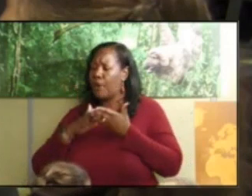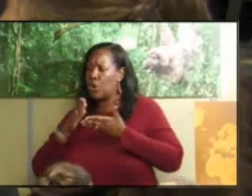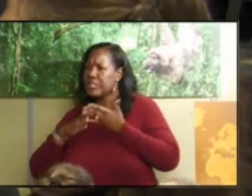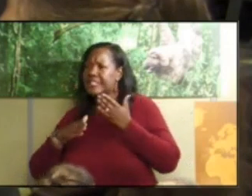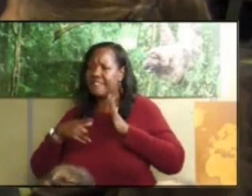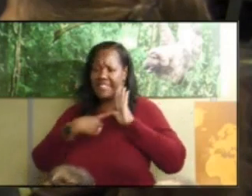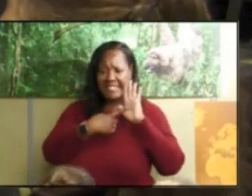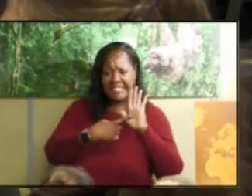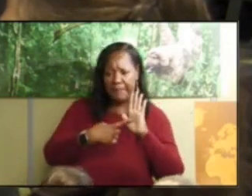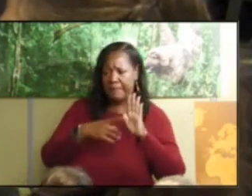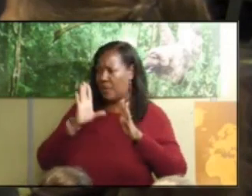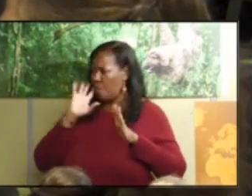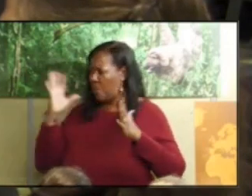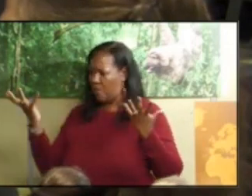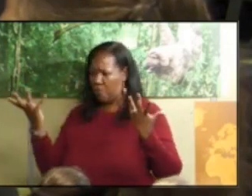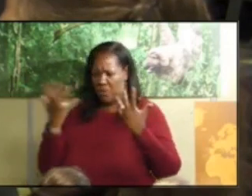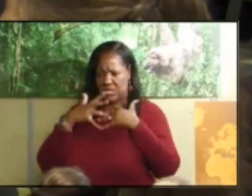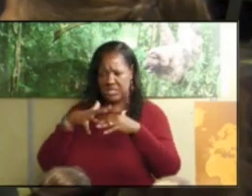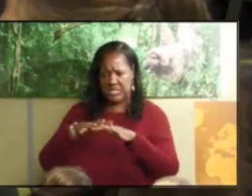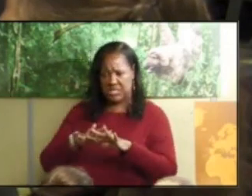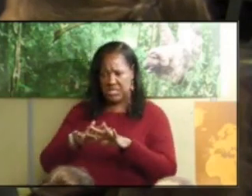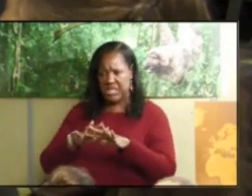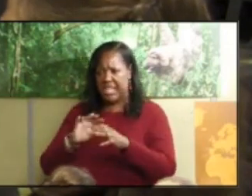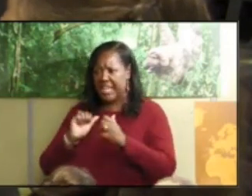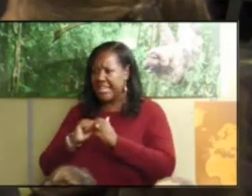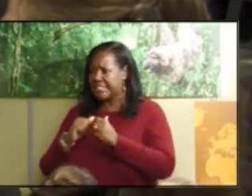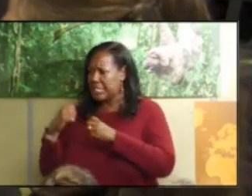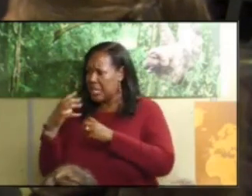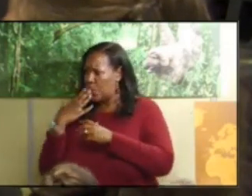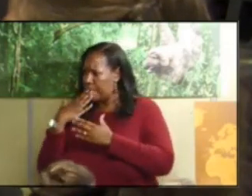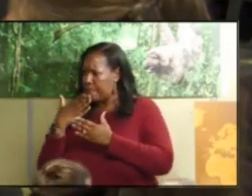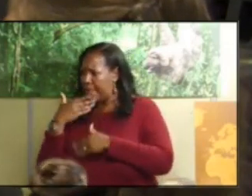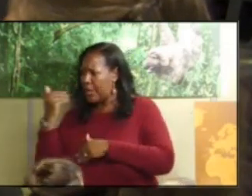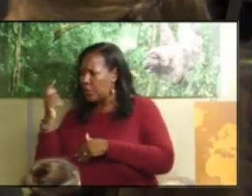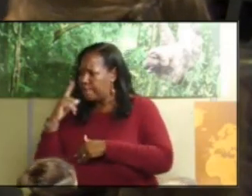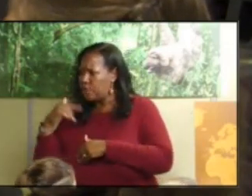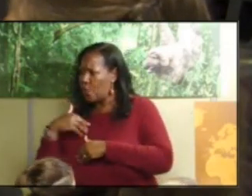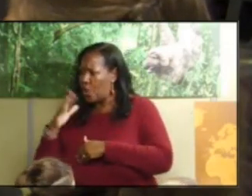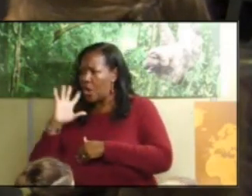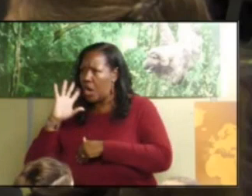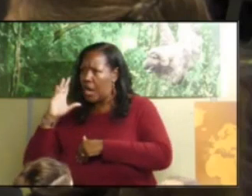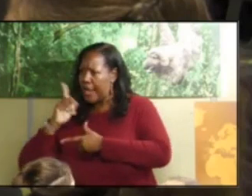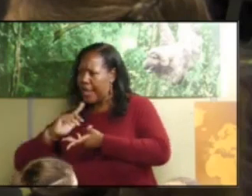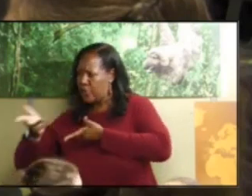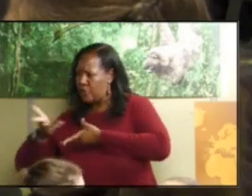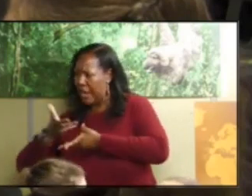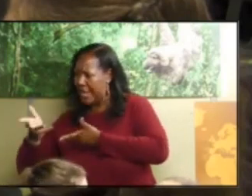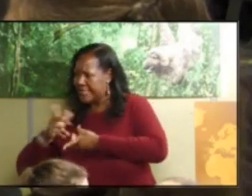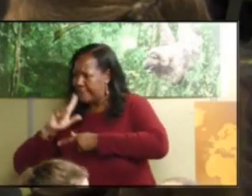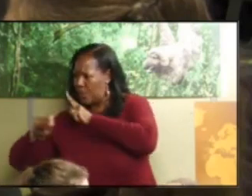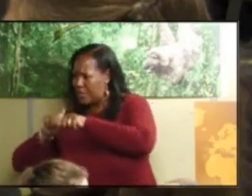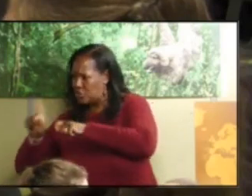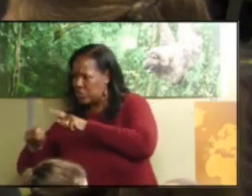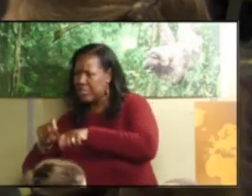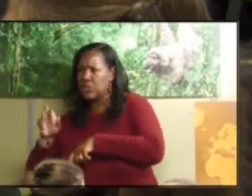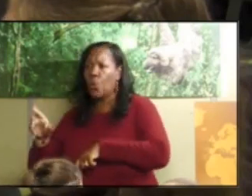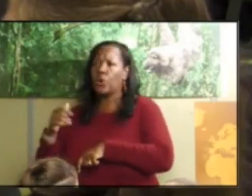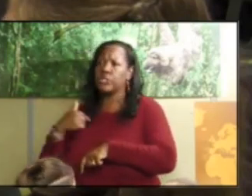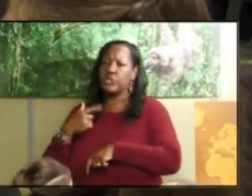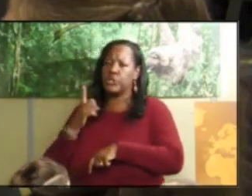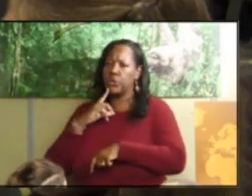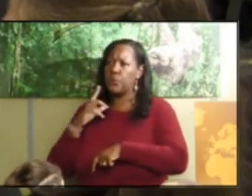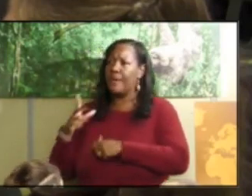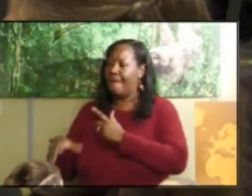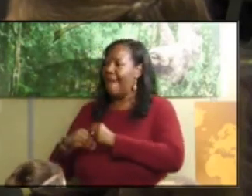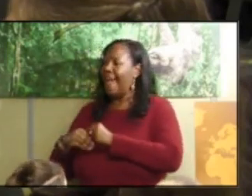it more powerful if you have an interactive kind of question thing, if it's the only one and it's a focal point, or do you reiterate the same kind of questions in